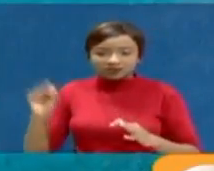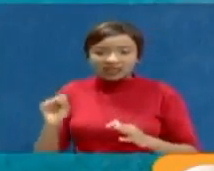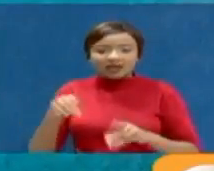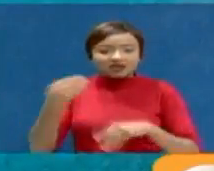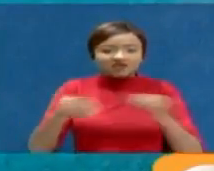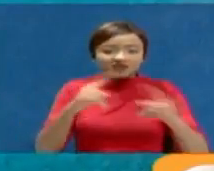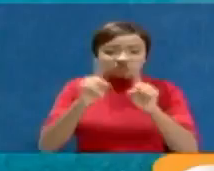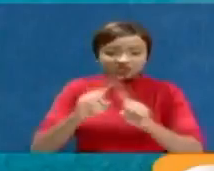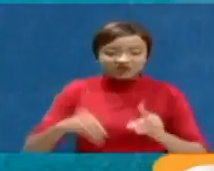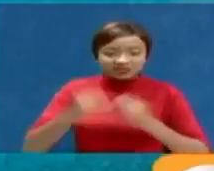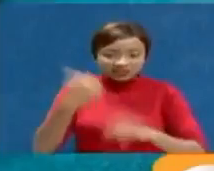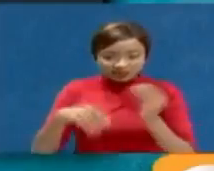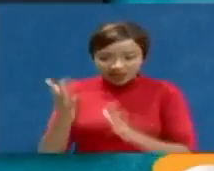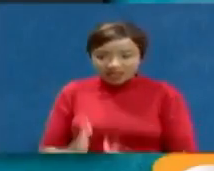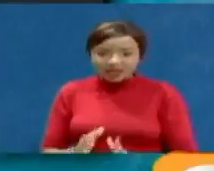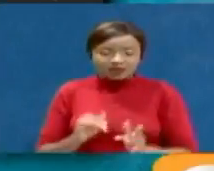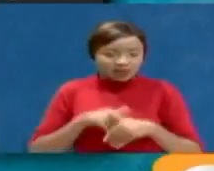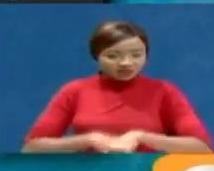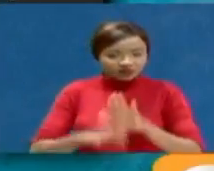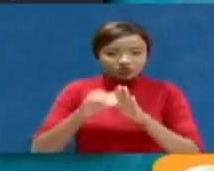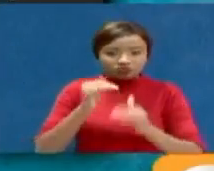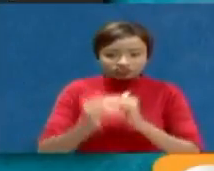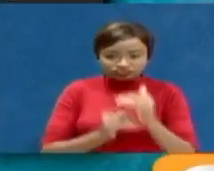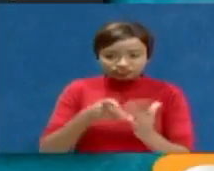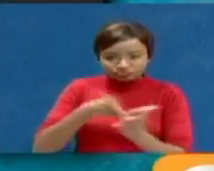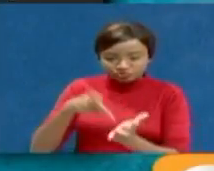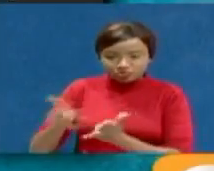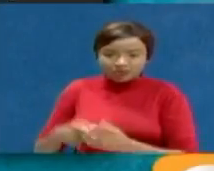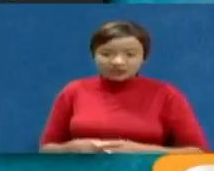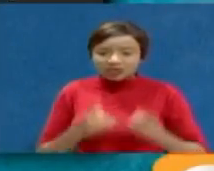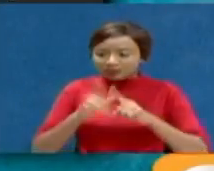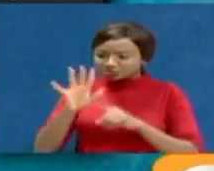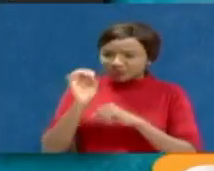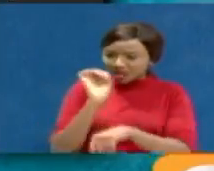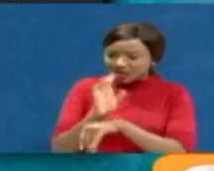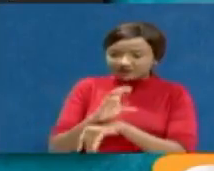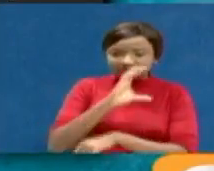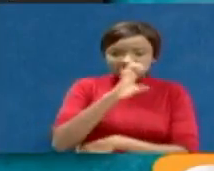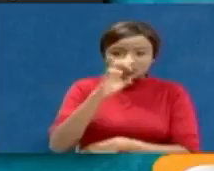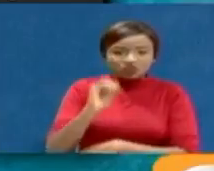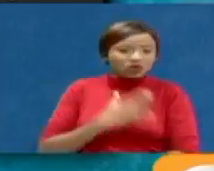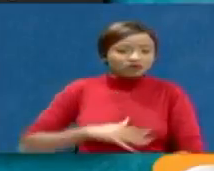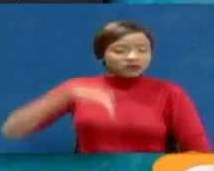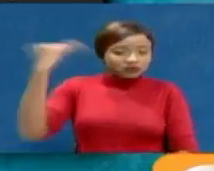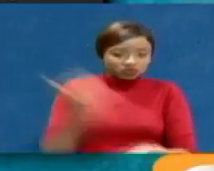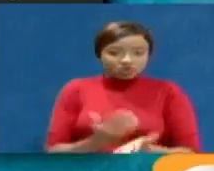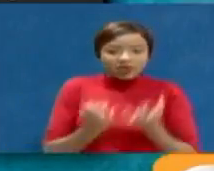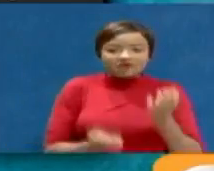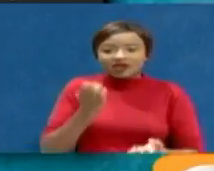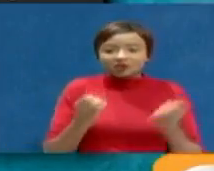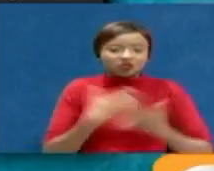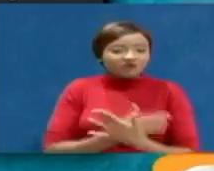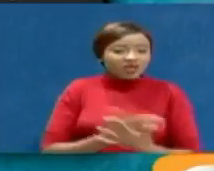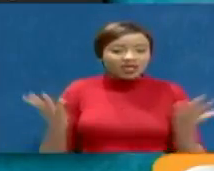suppliers against recommended procurement procedure. The procurement director advised the CEO to stop further evaluation of